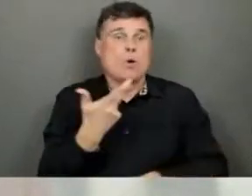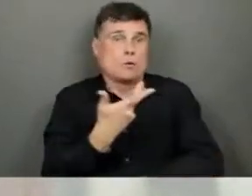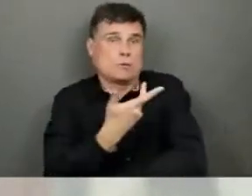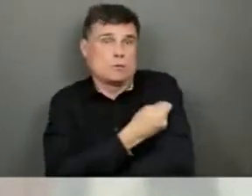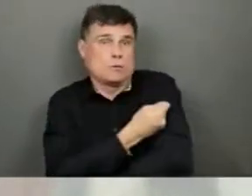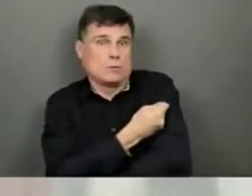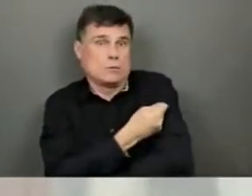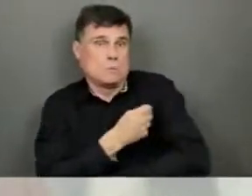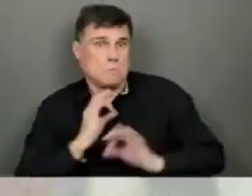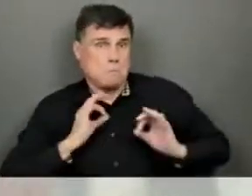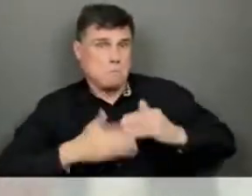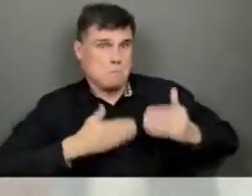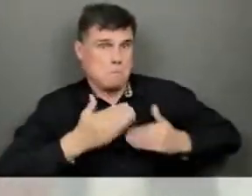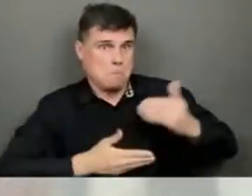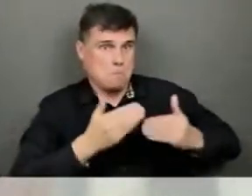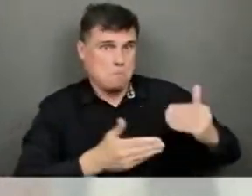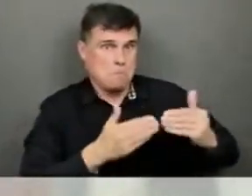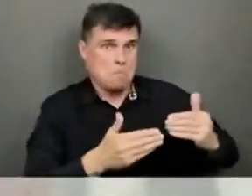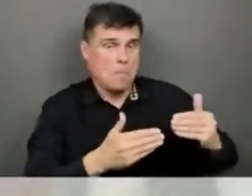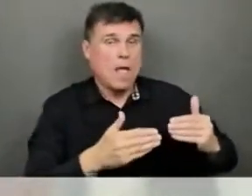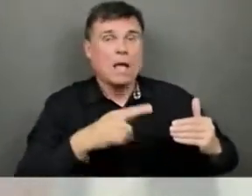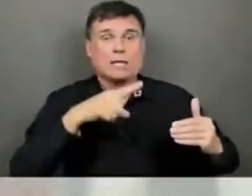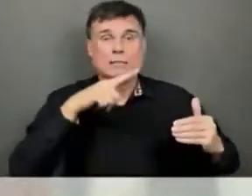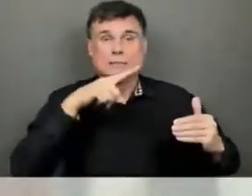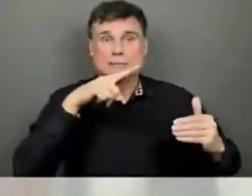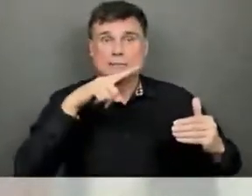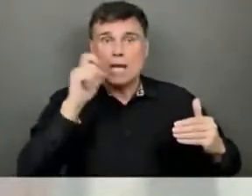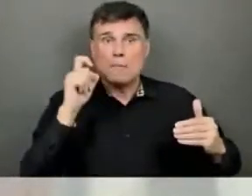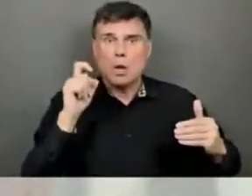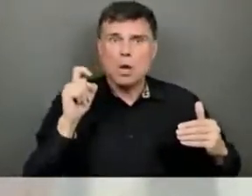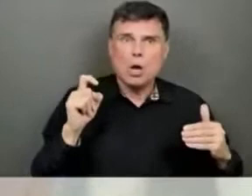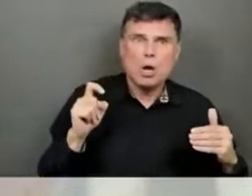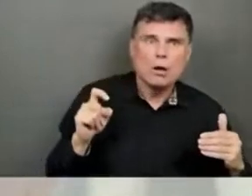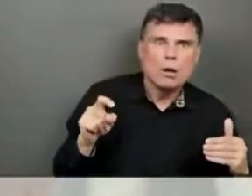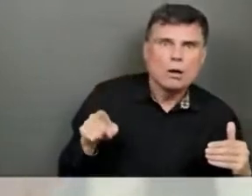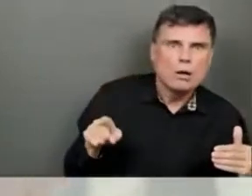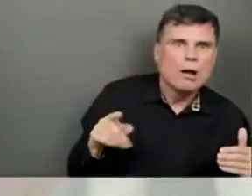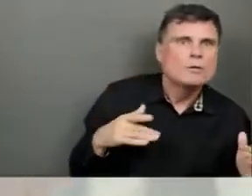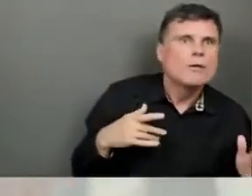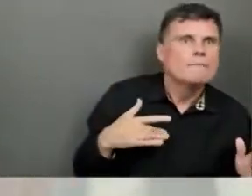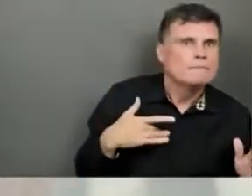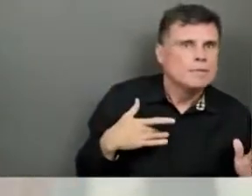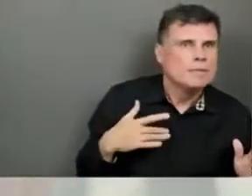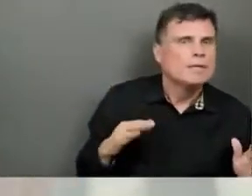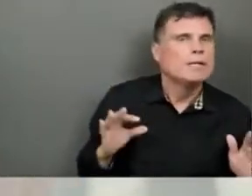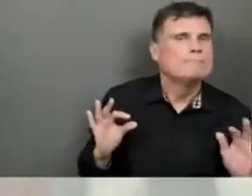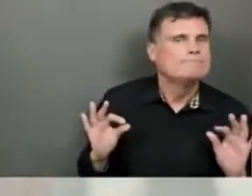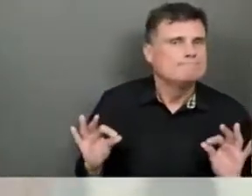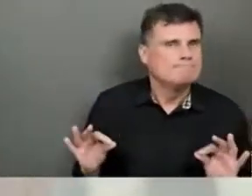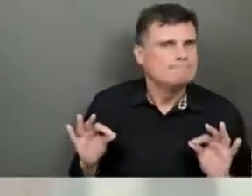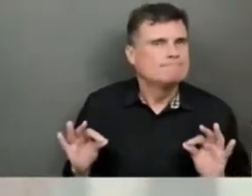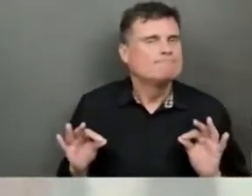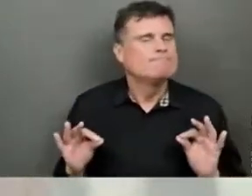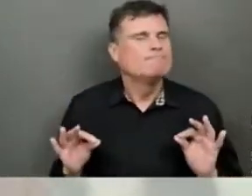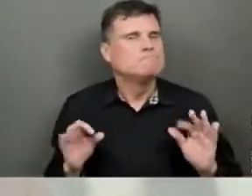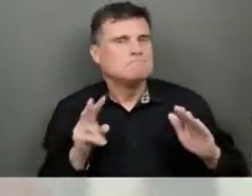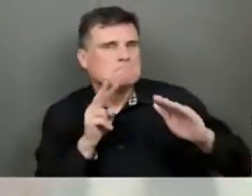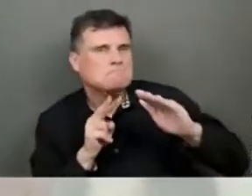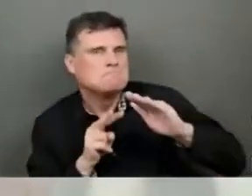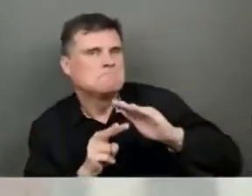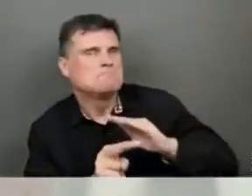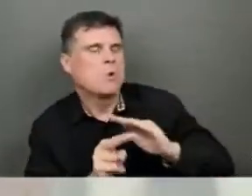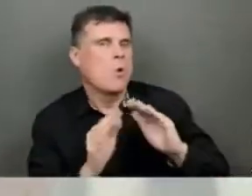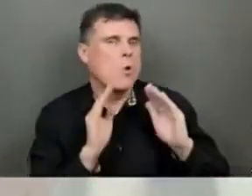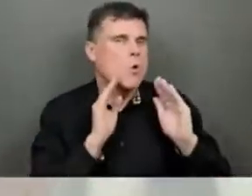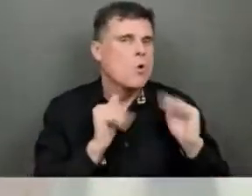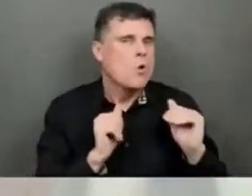that I was hopeful, I think all of us were really hopeful, was in a place where we would be able to start getting